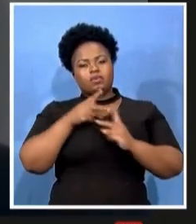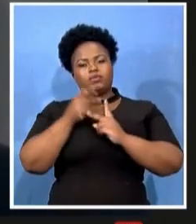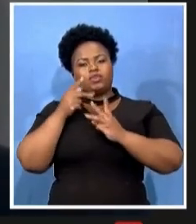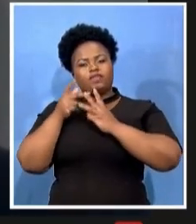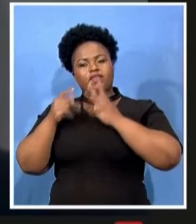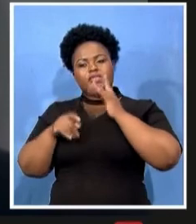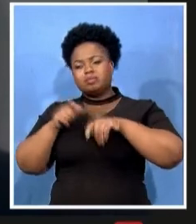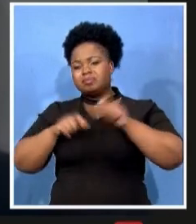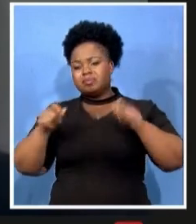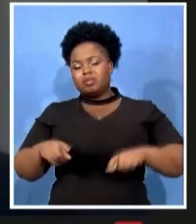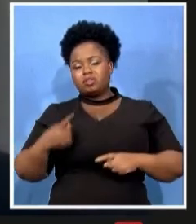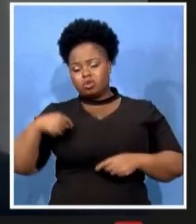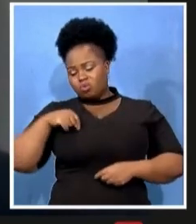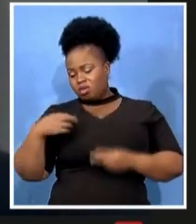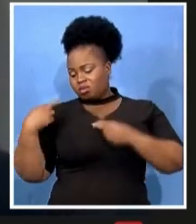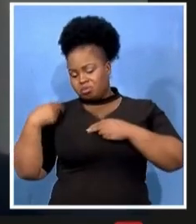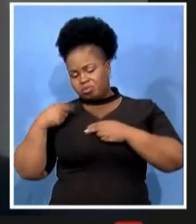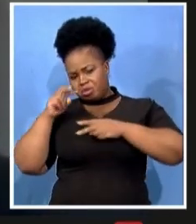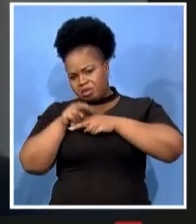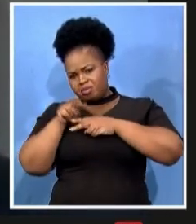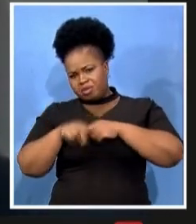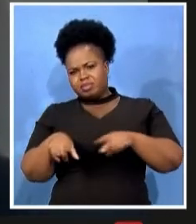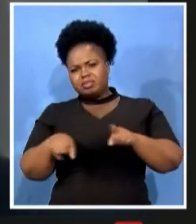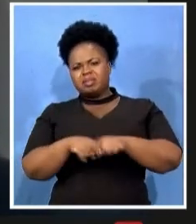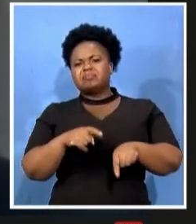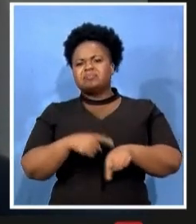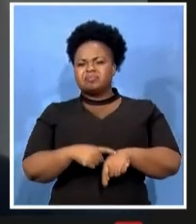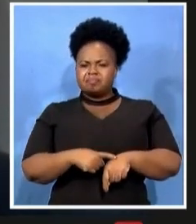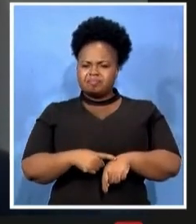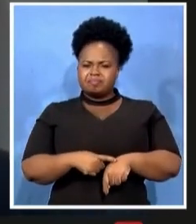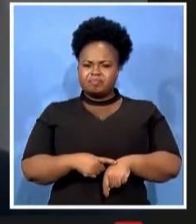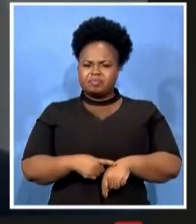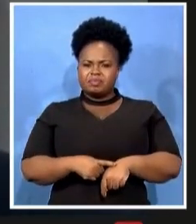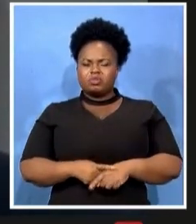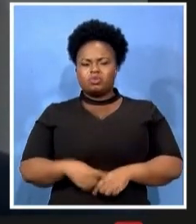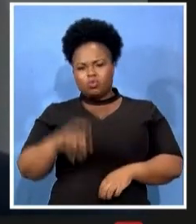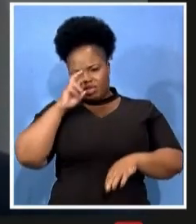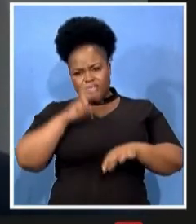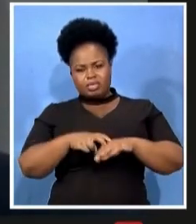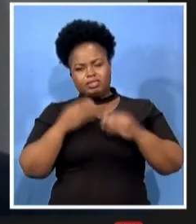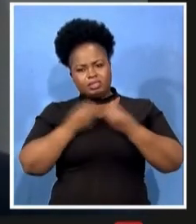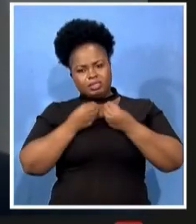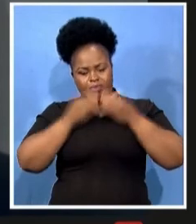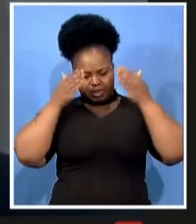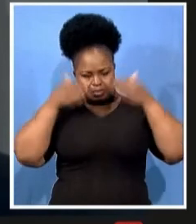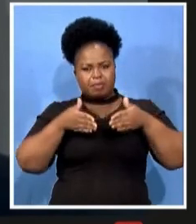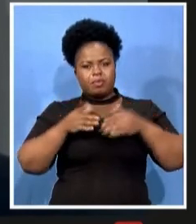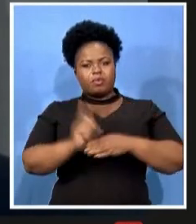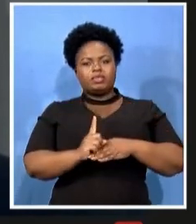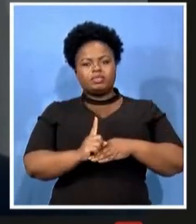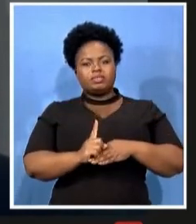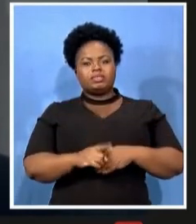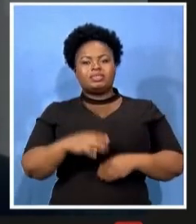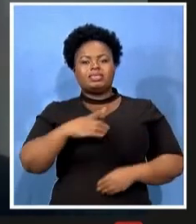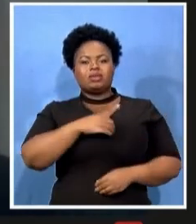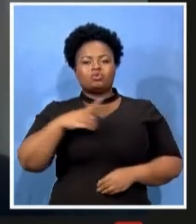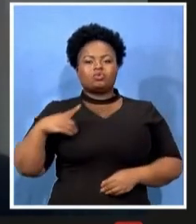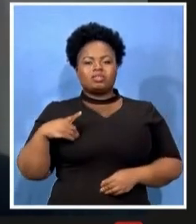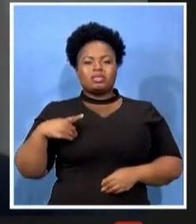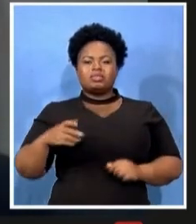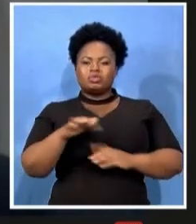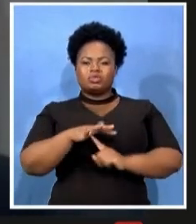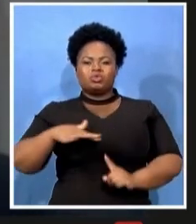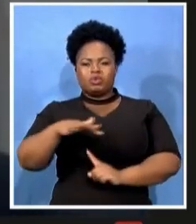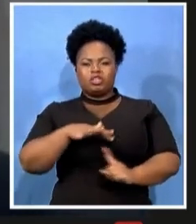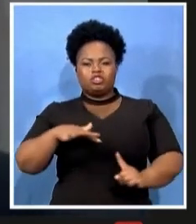that needs attention, and that is the clinical situation. Our clinical situation in terms of are